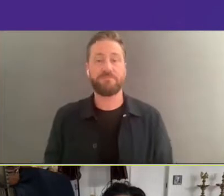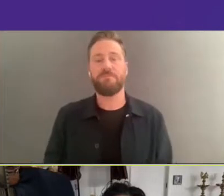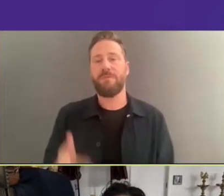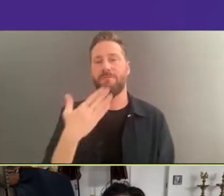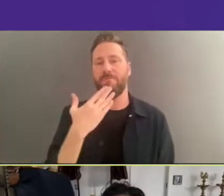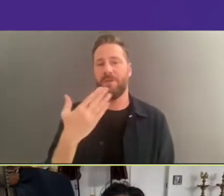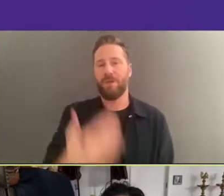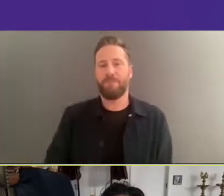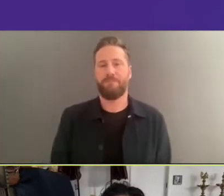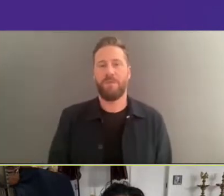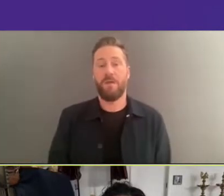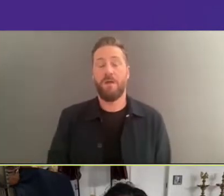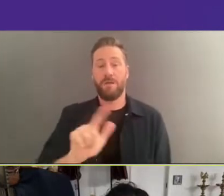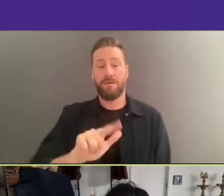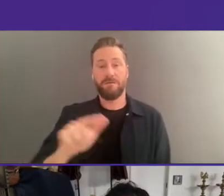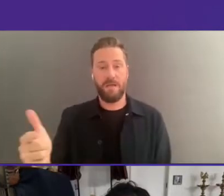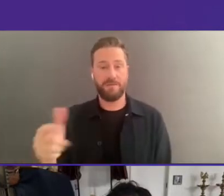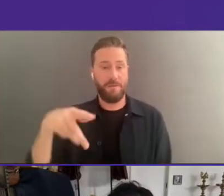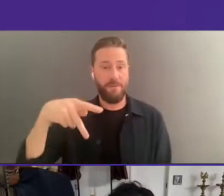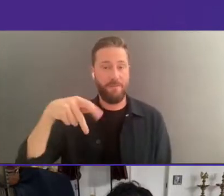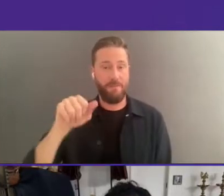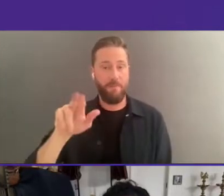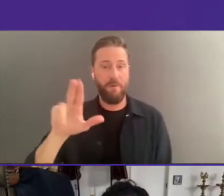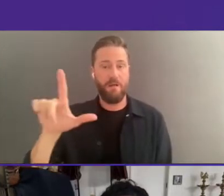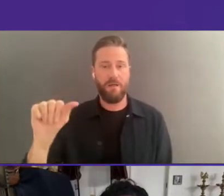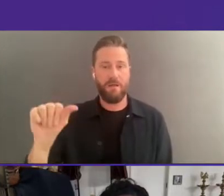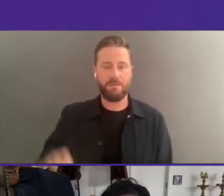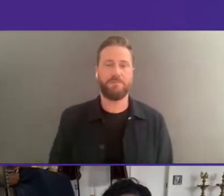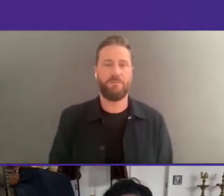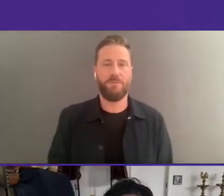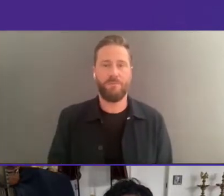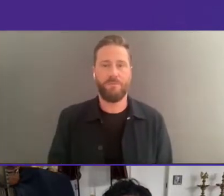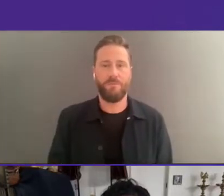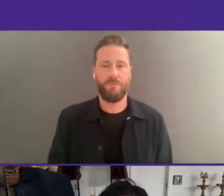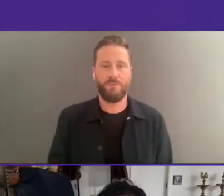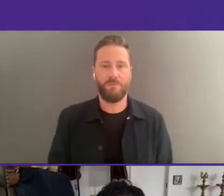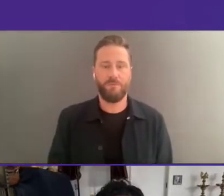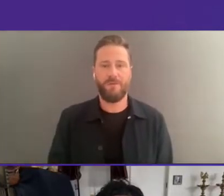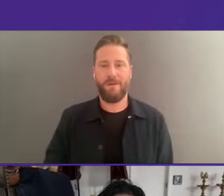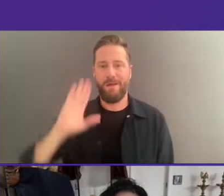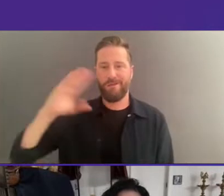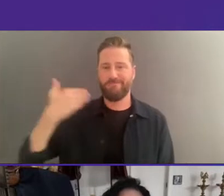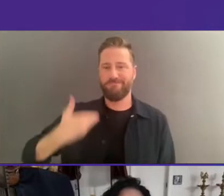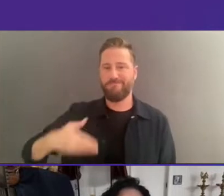All right. Next, Paula. Hi, this is Paula.